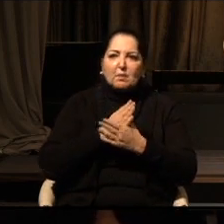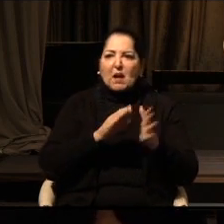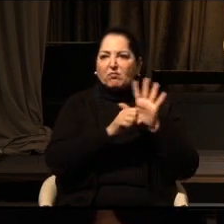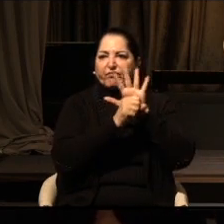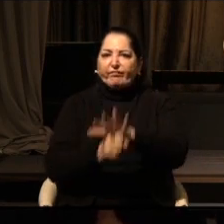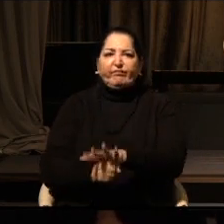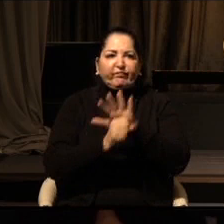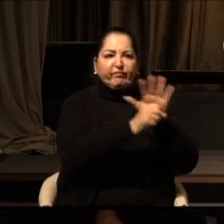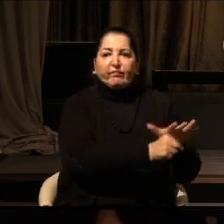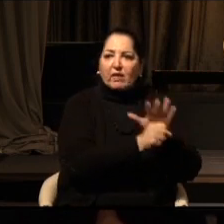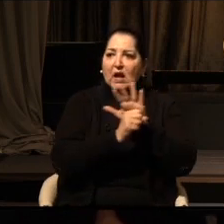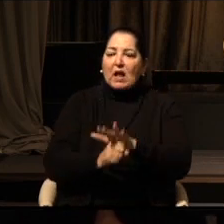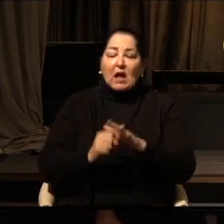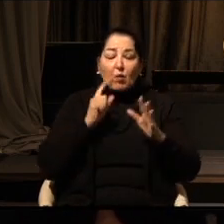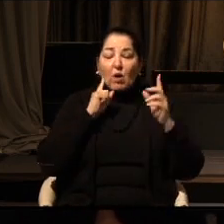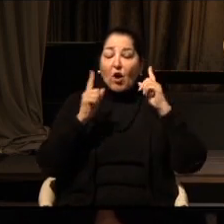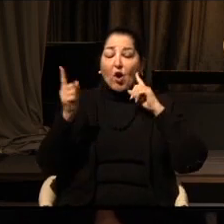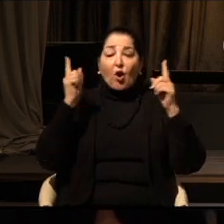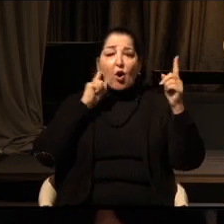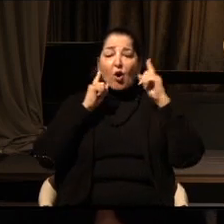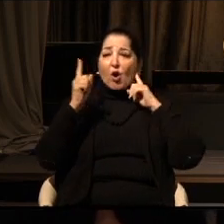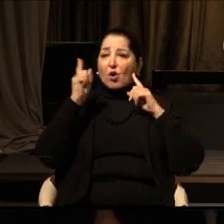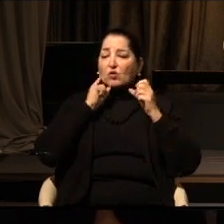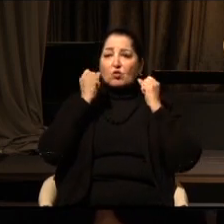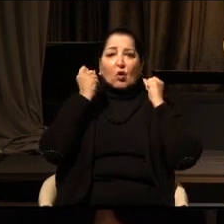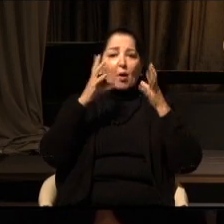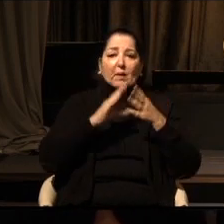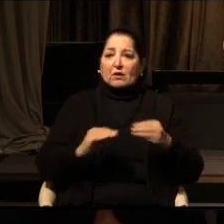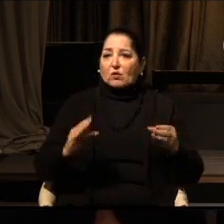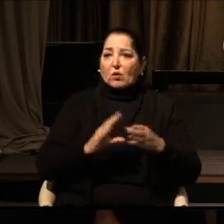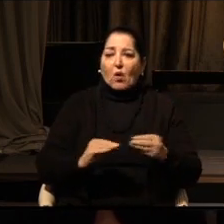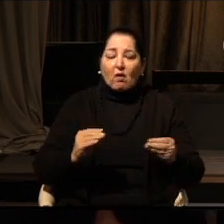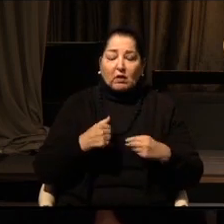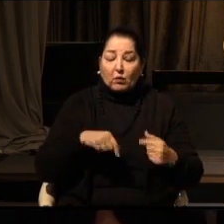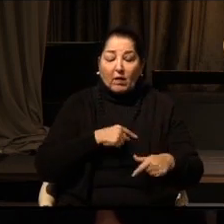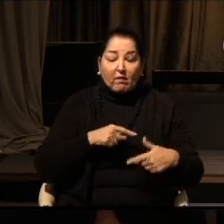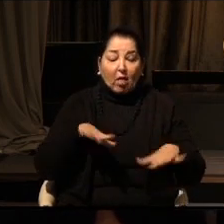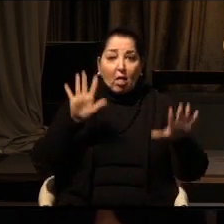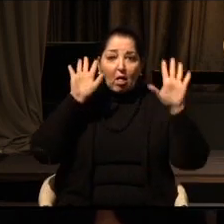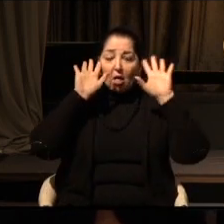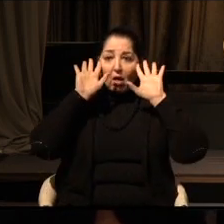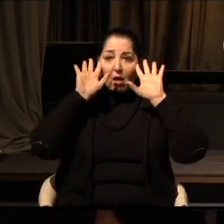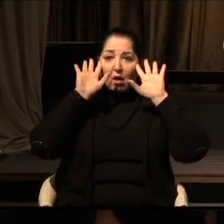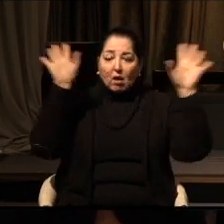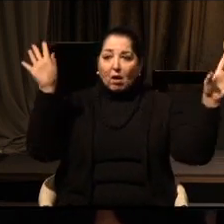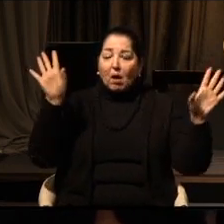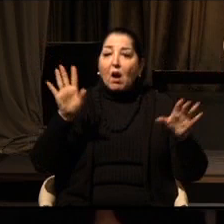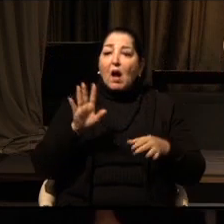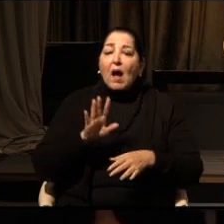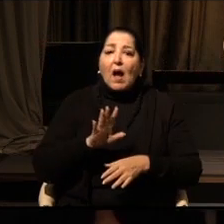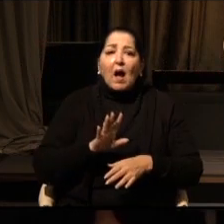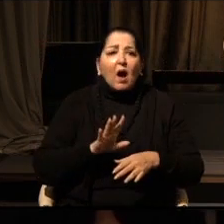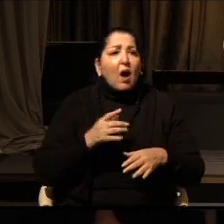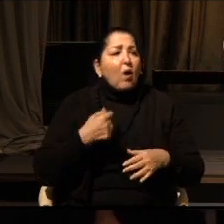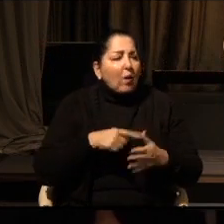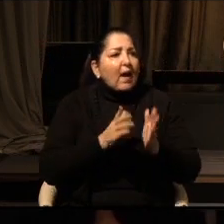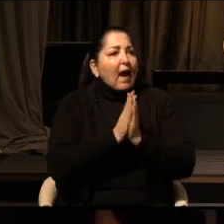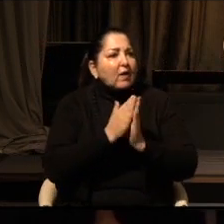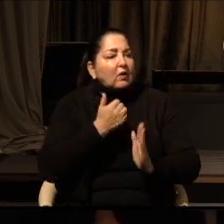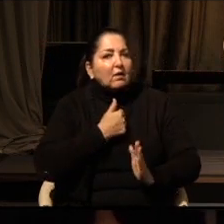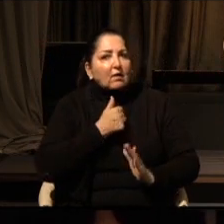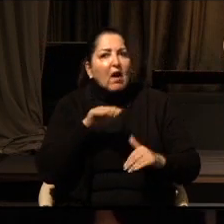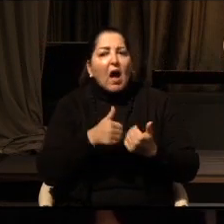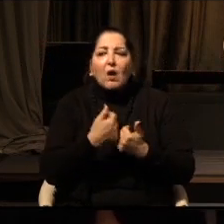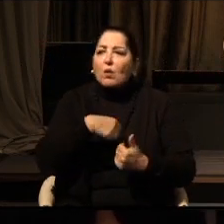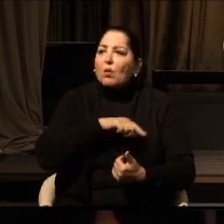to the core, and it's had us asking, how do we bring our best selves, our full